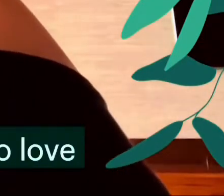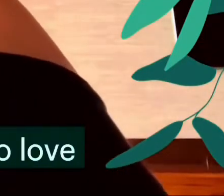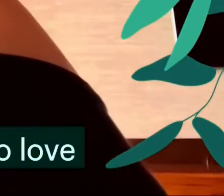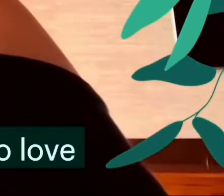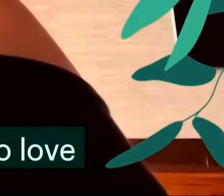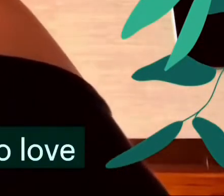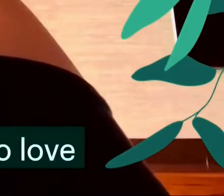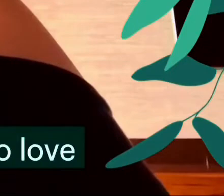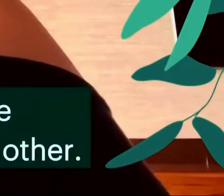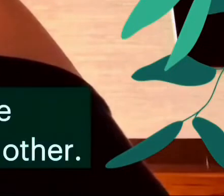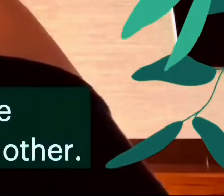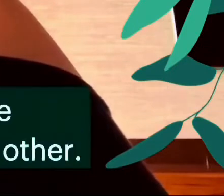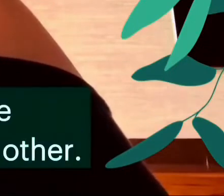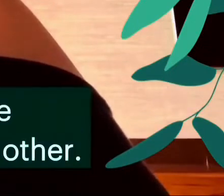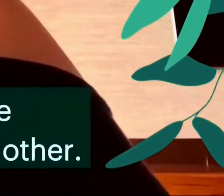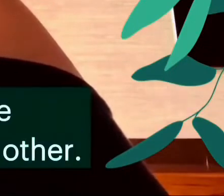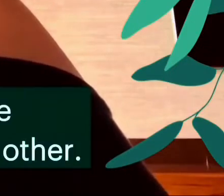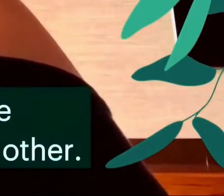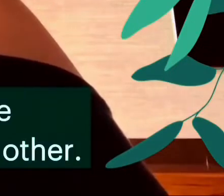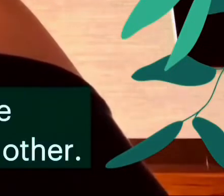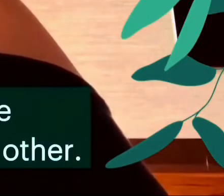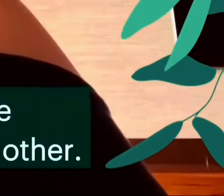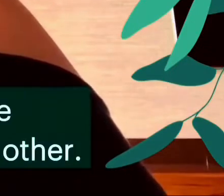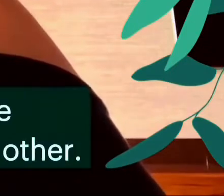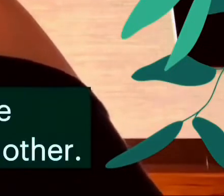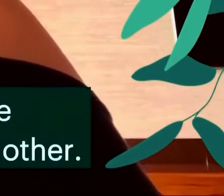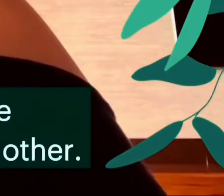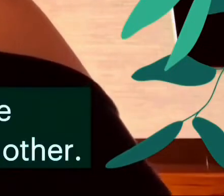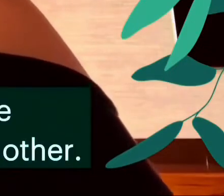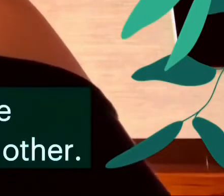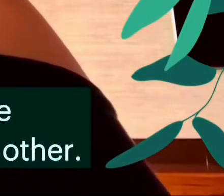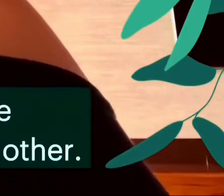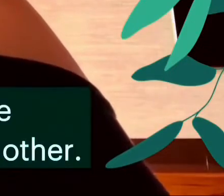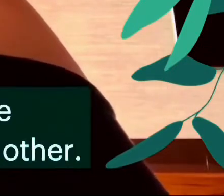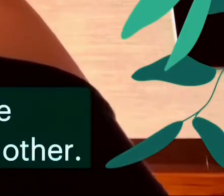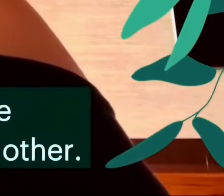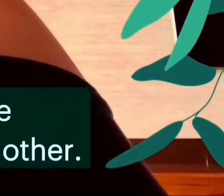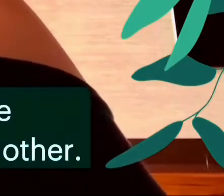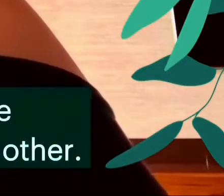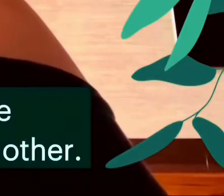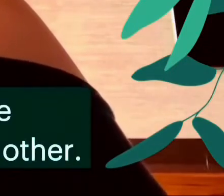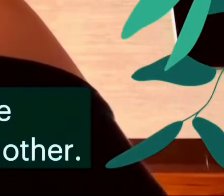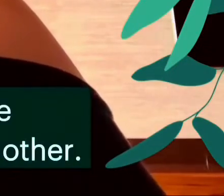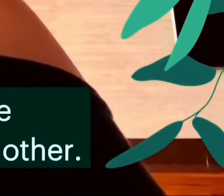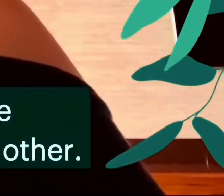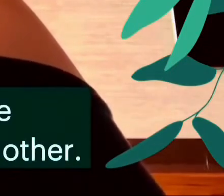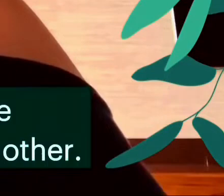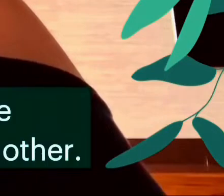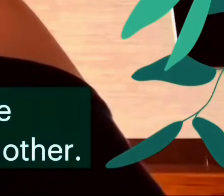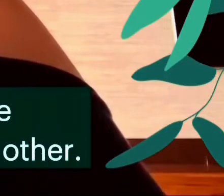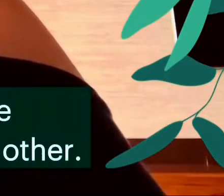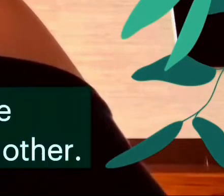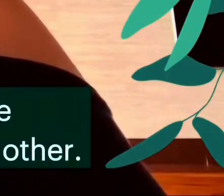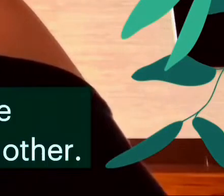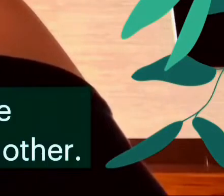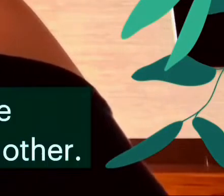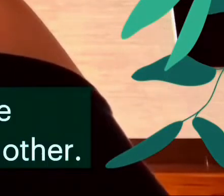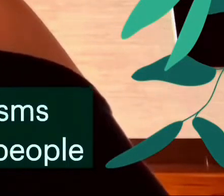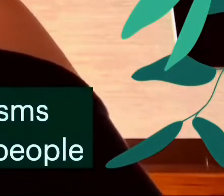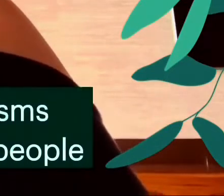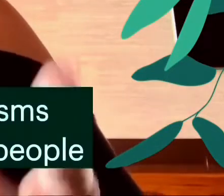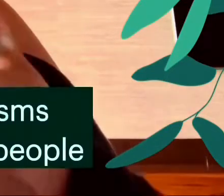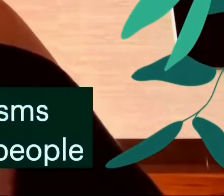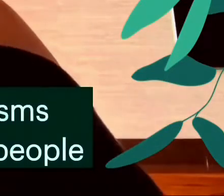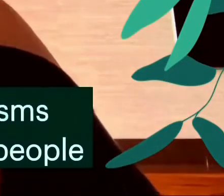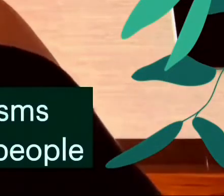systems that allow us to love ourselves and each other, to be accountable to ourselves and each other.